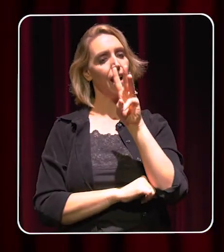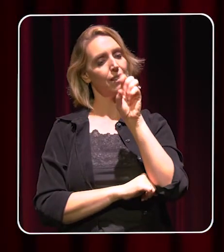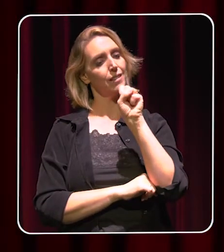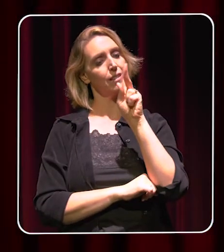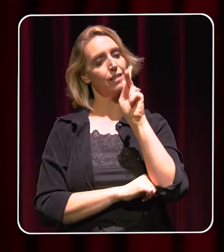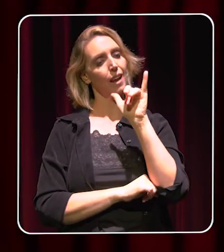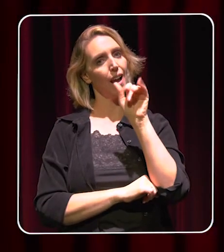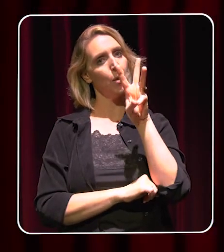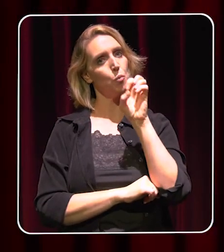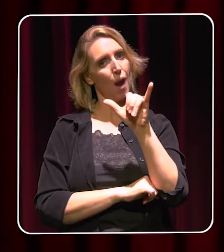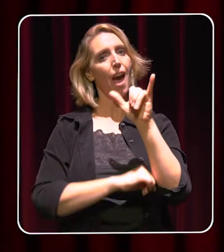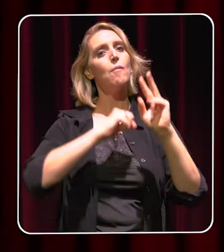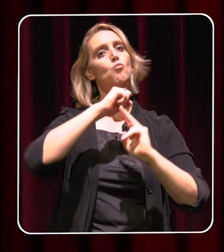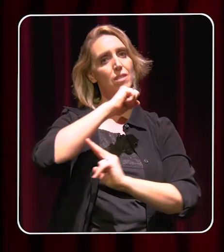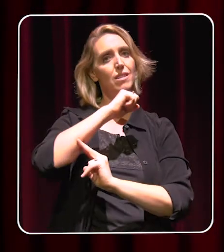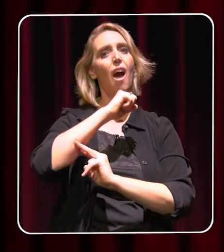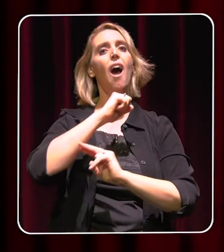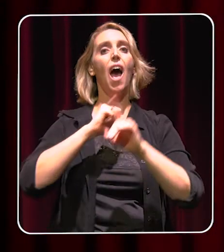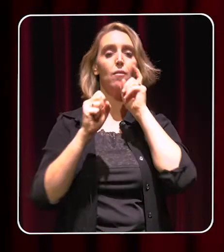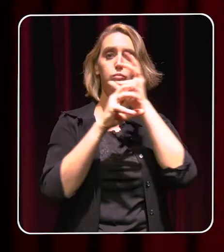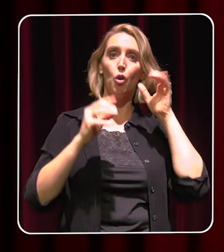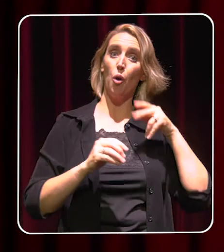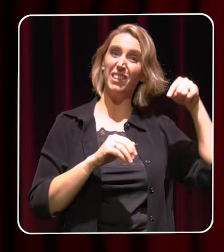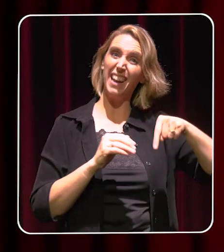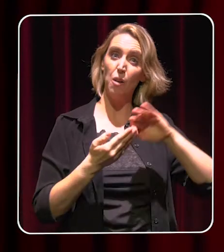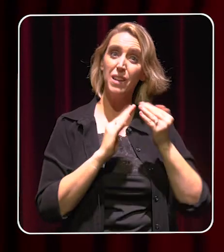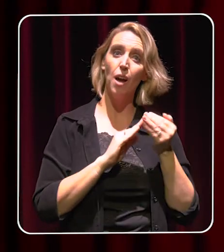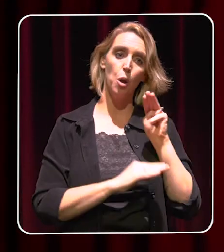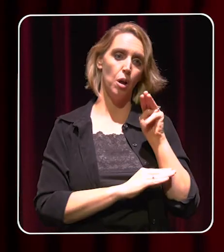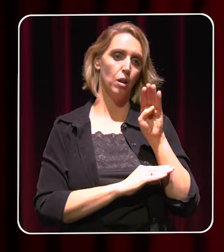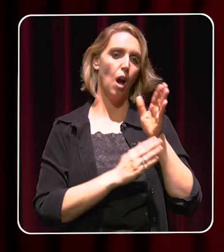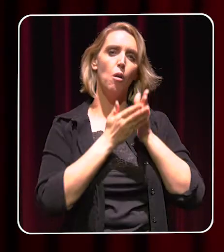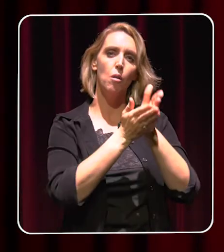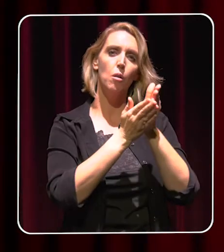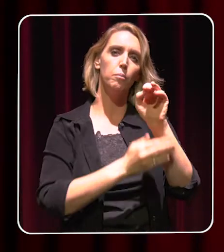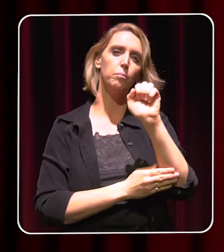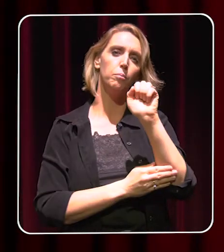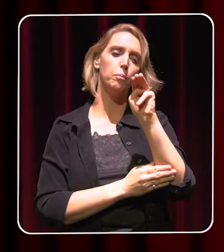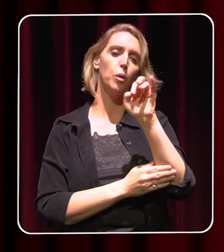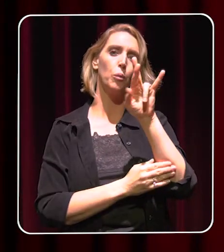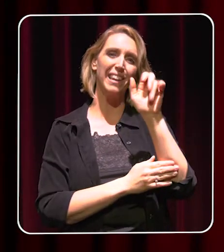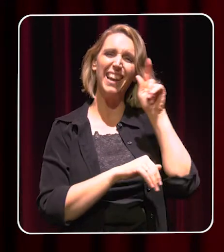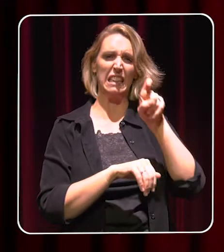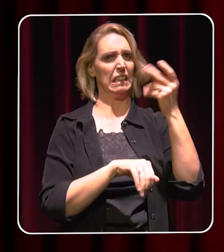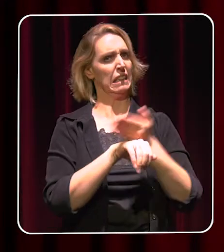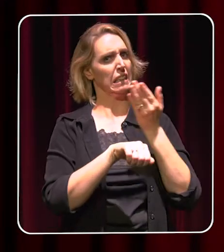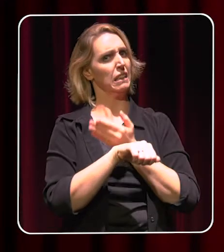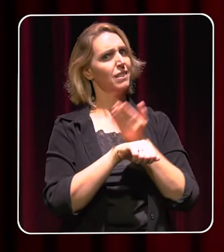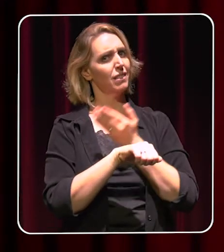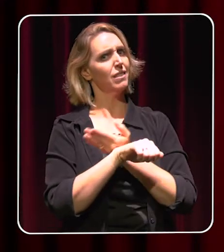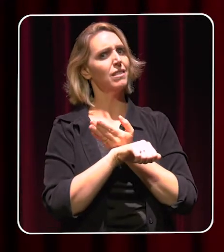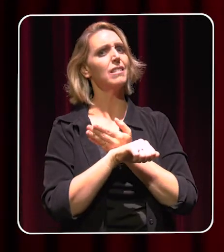We're also excited about the future of our downtown marina, which is in desperate need of repair, revitalization,